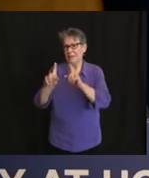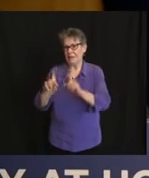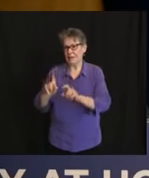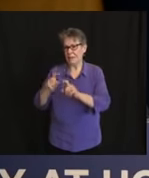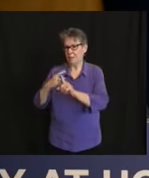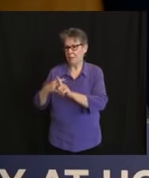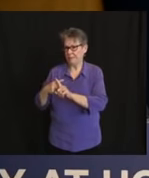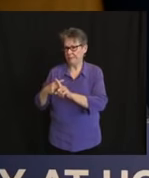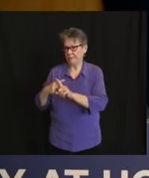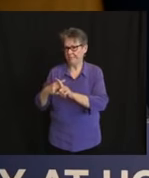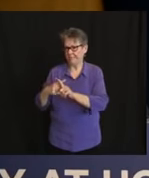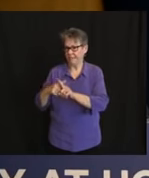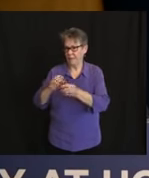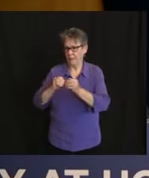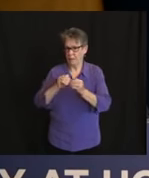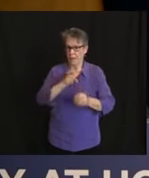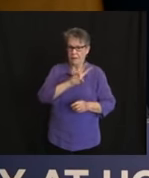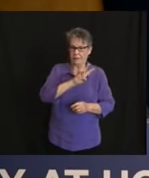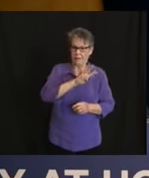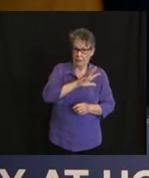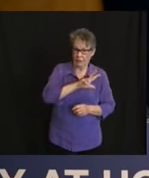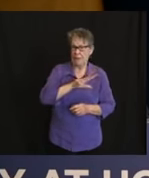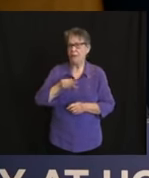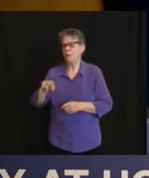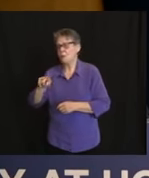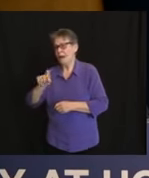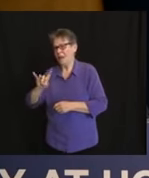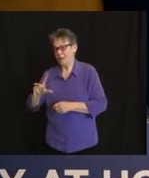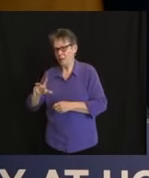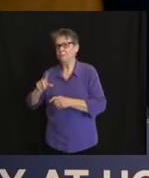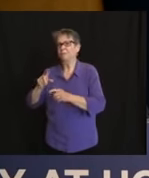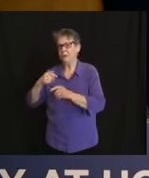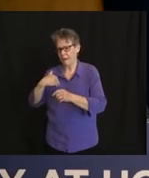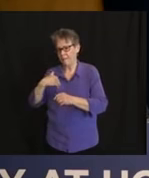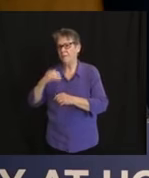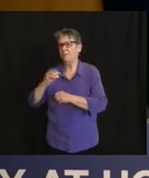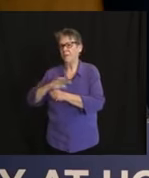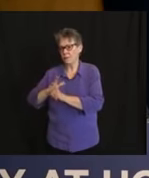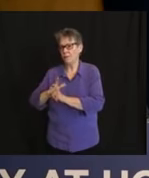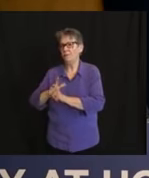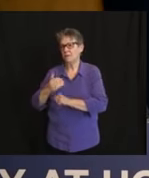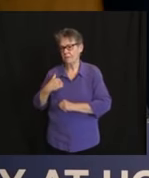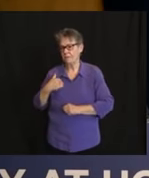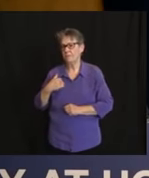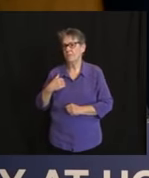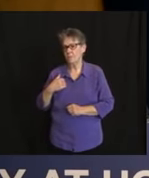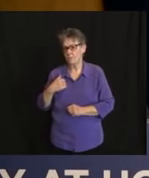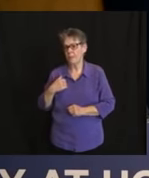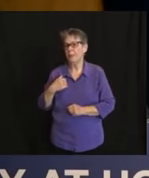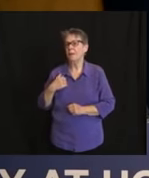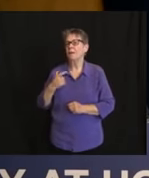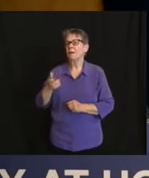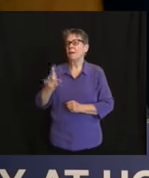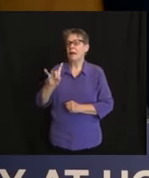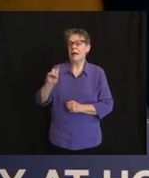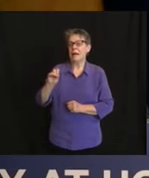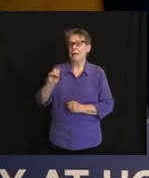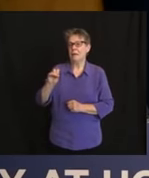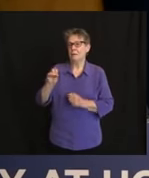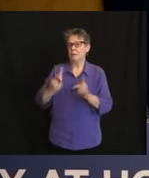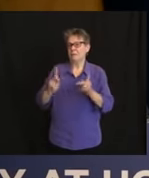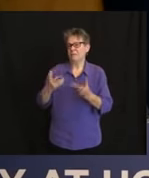were identified as COVID-19 positive. Of the 1,331 staff members working